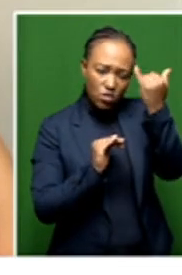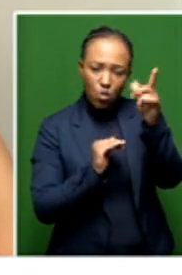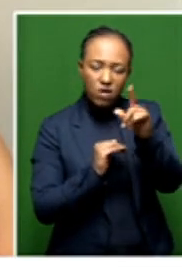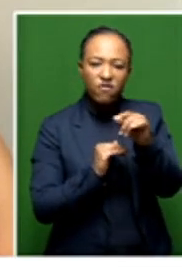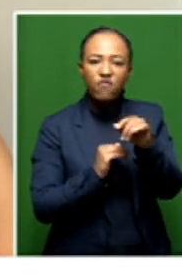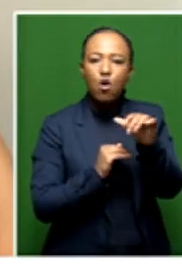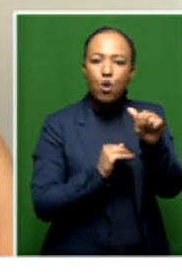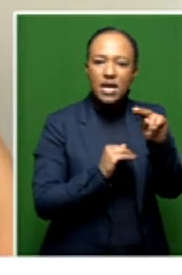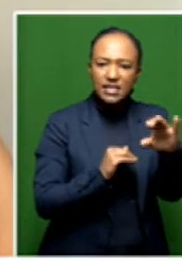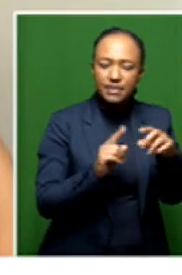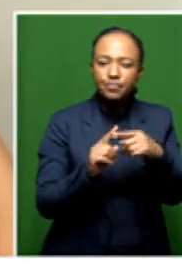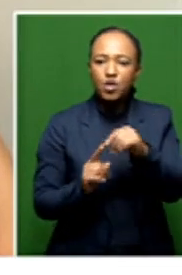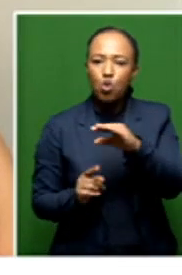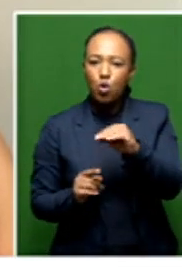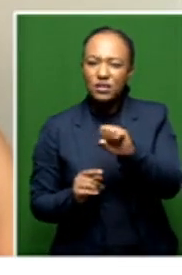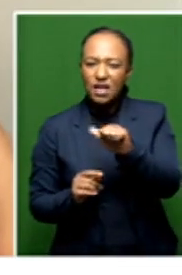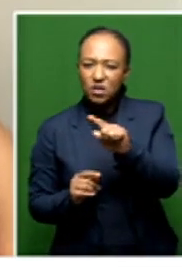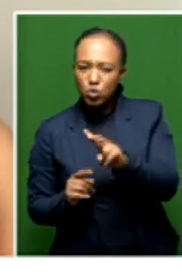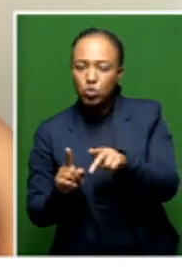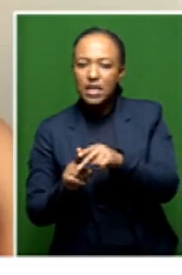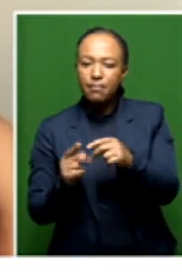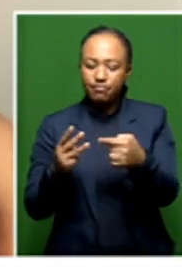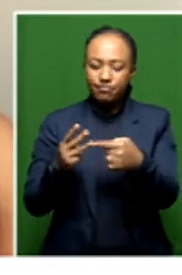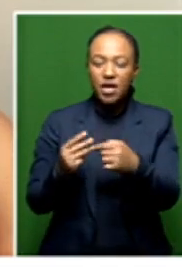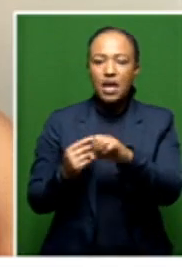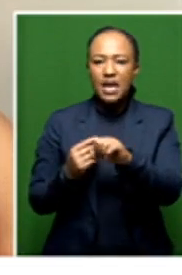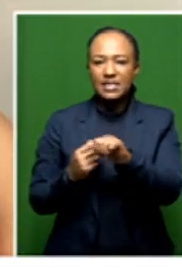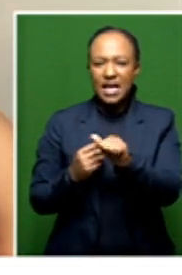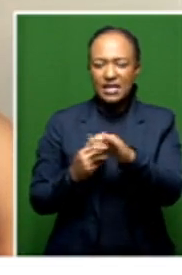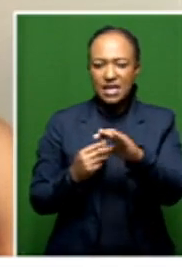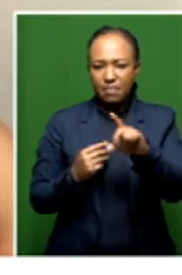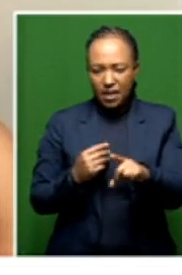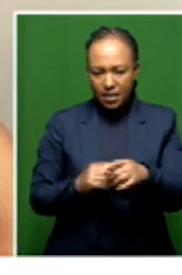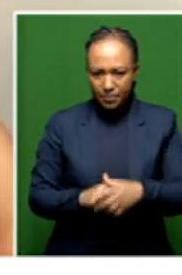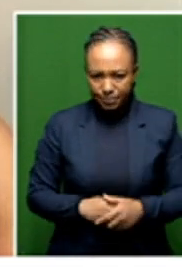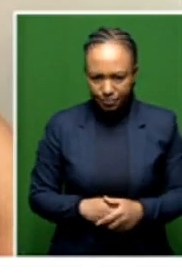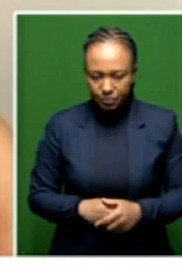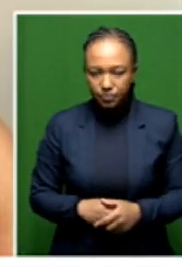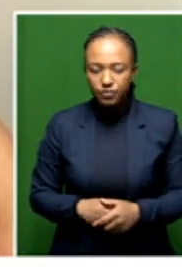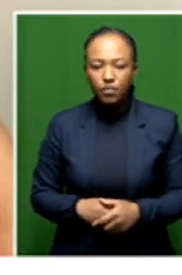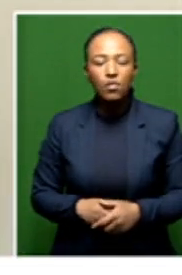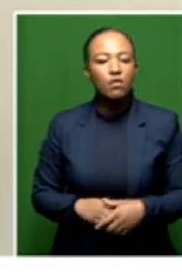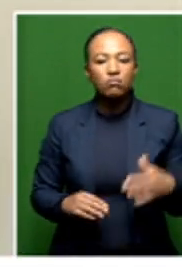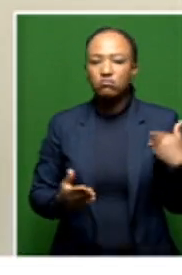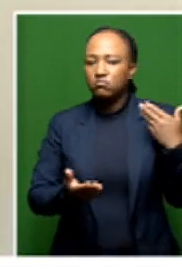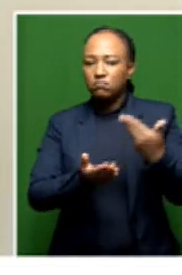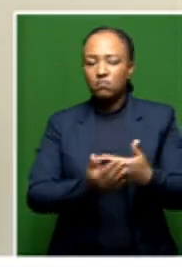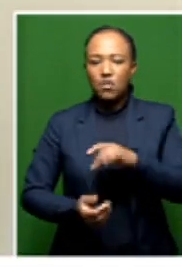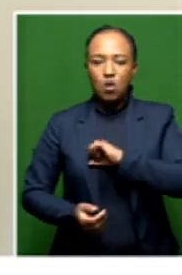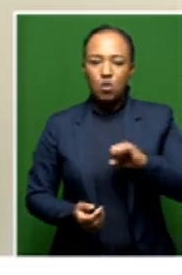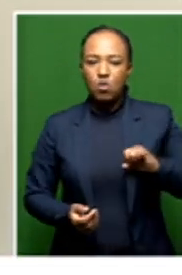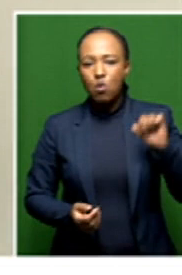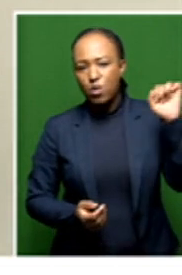ANC, Cosatu, and the SACP? Look, Cosatu has always said that, for an example, that the South